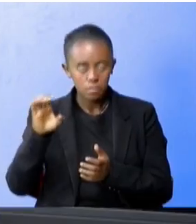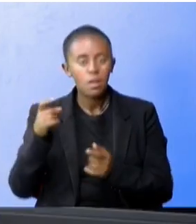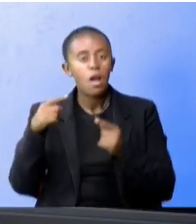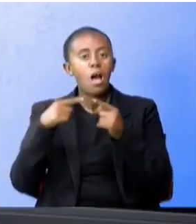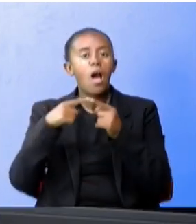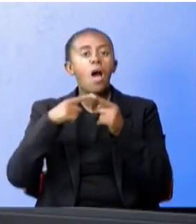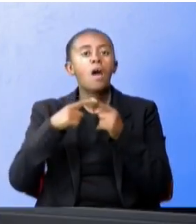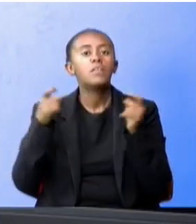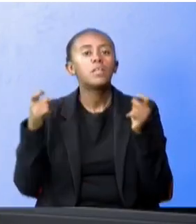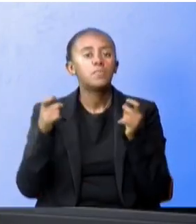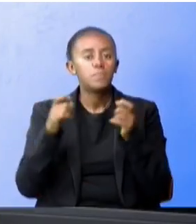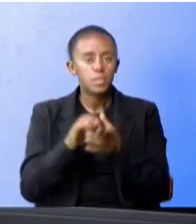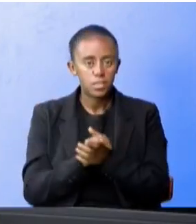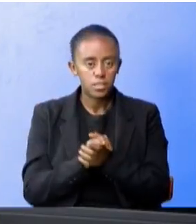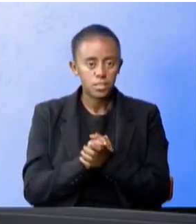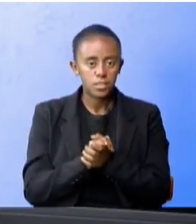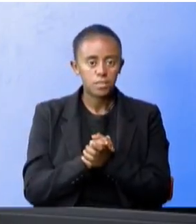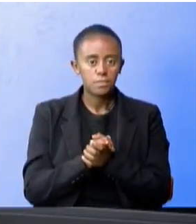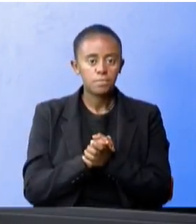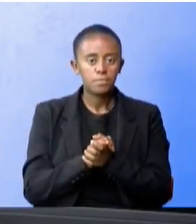antonyms.